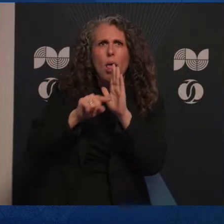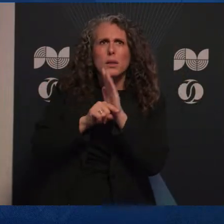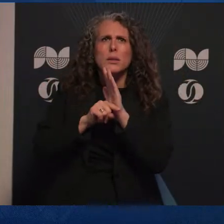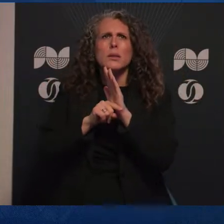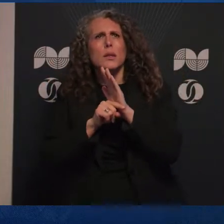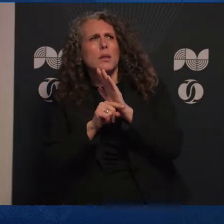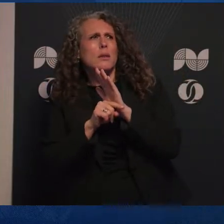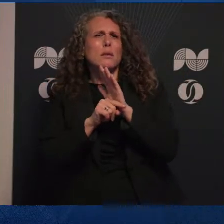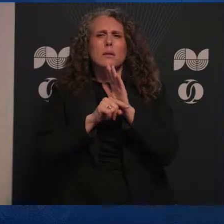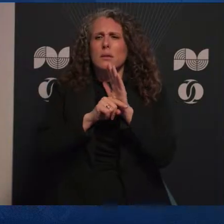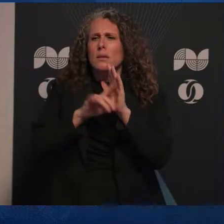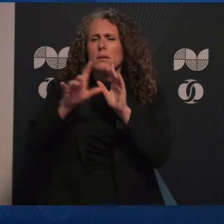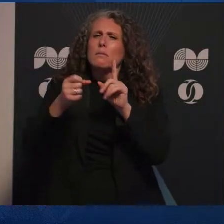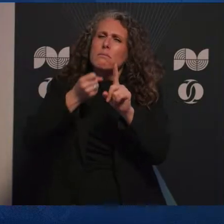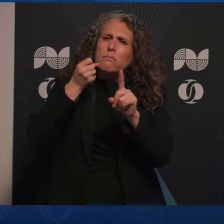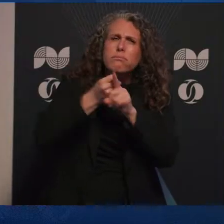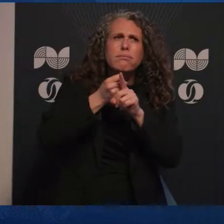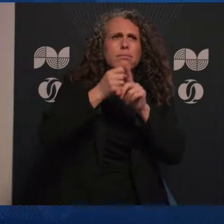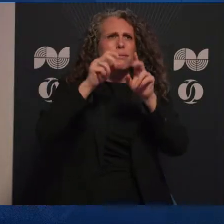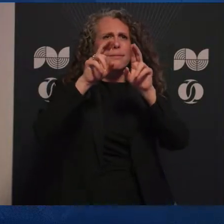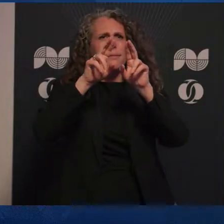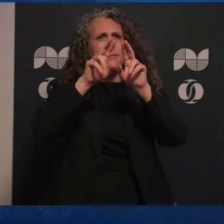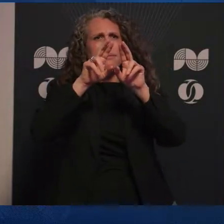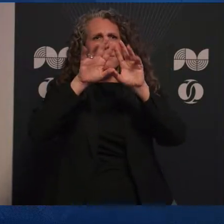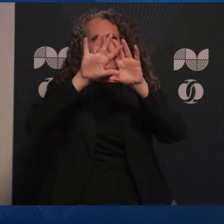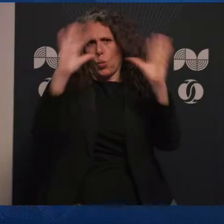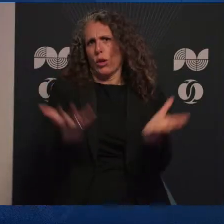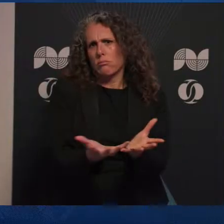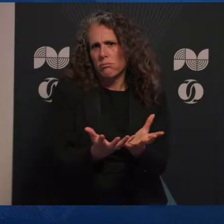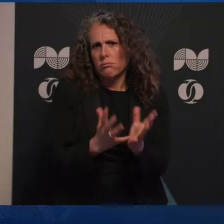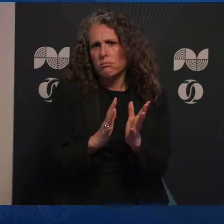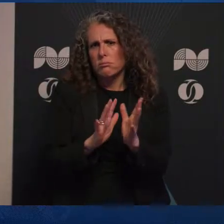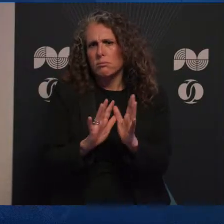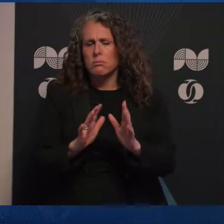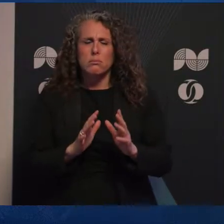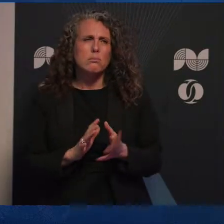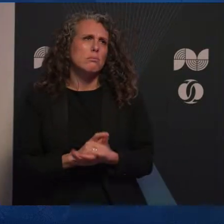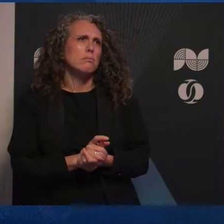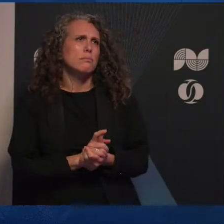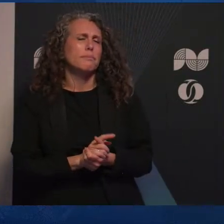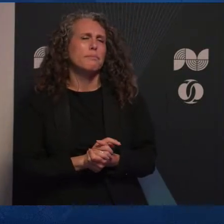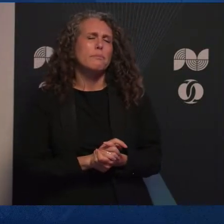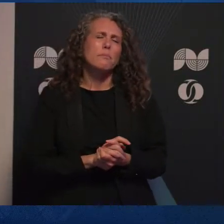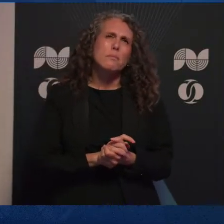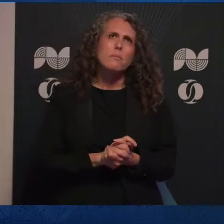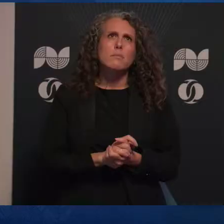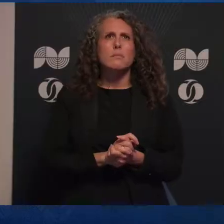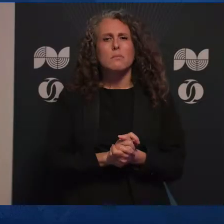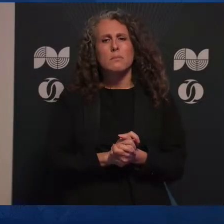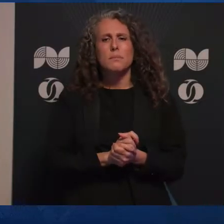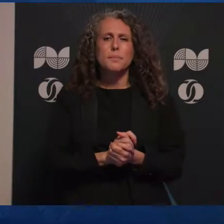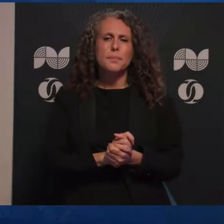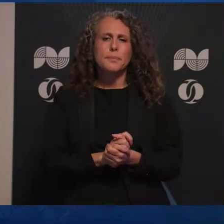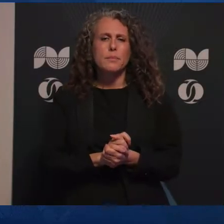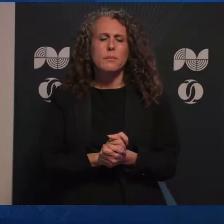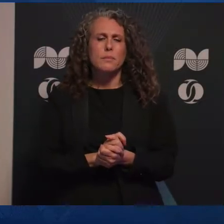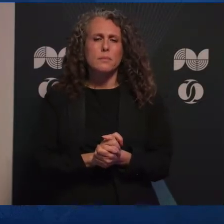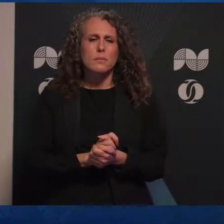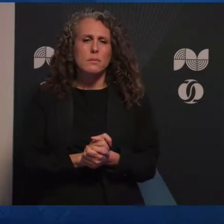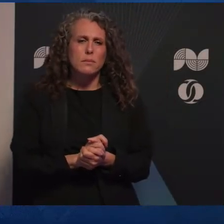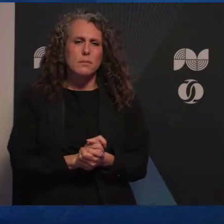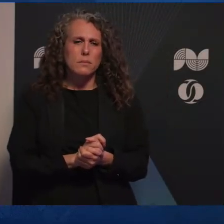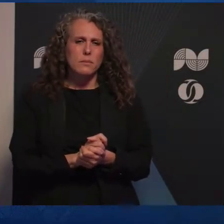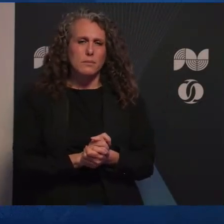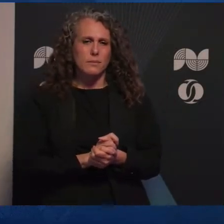also international, in a sense, spillovers. So essentially what was done was